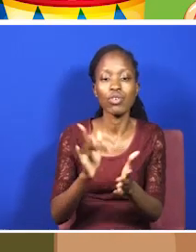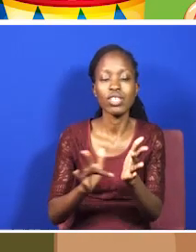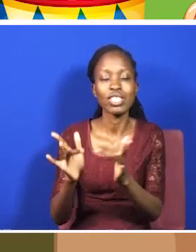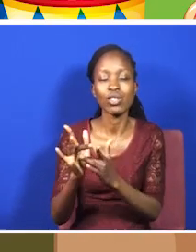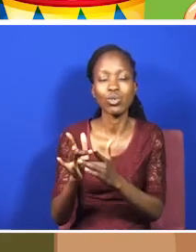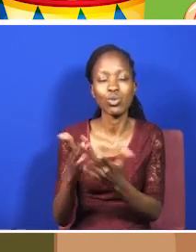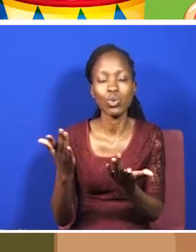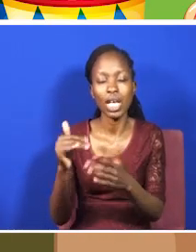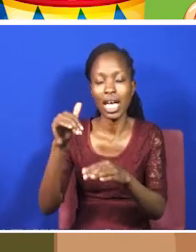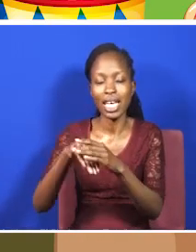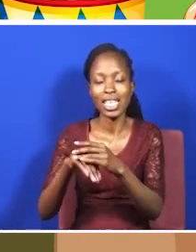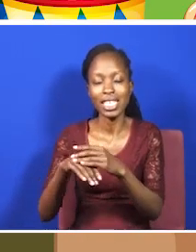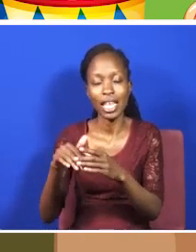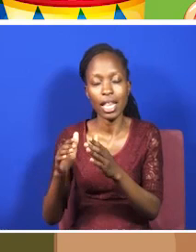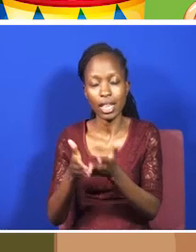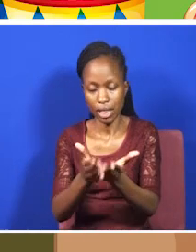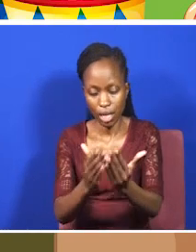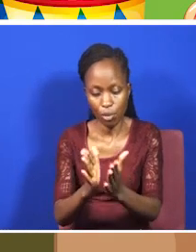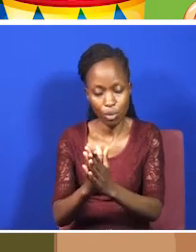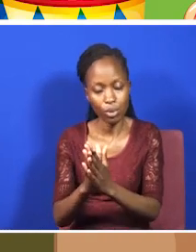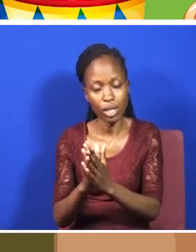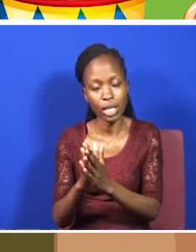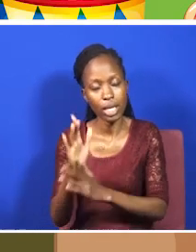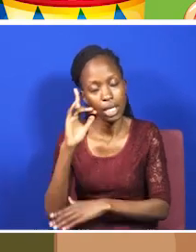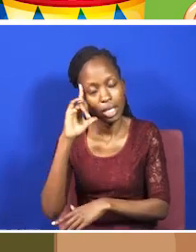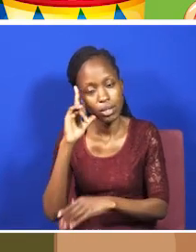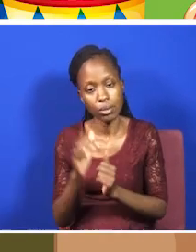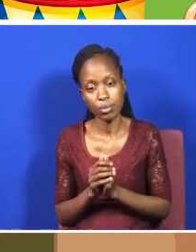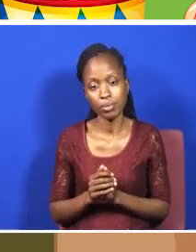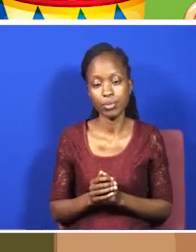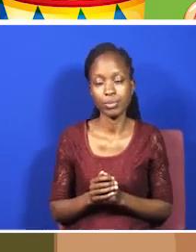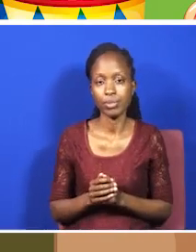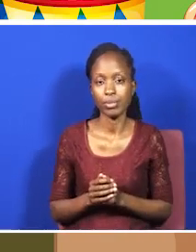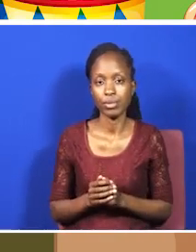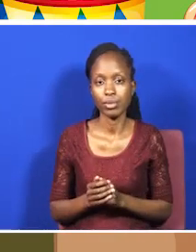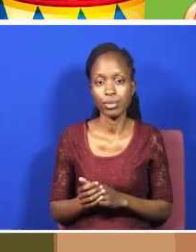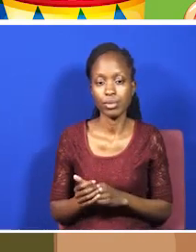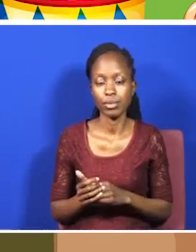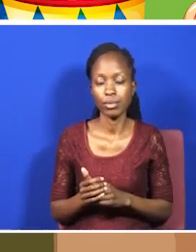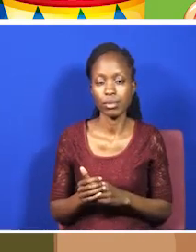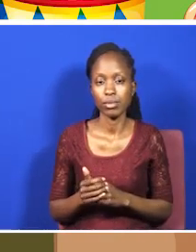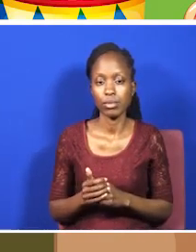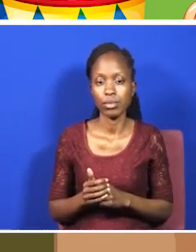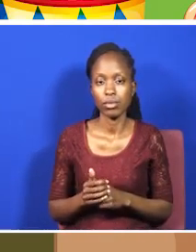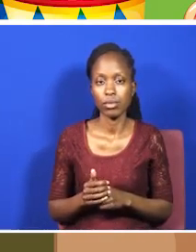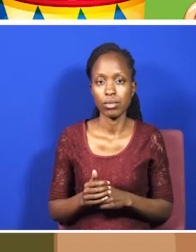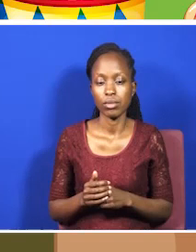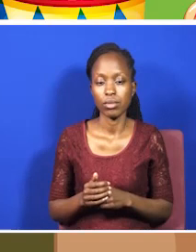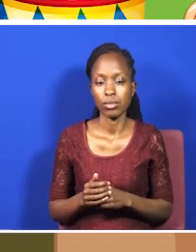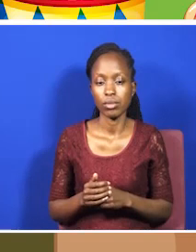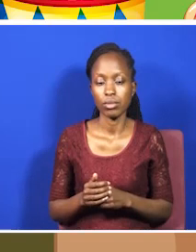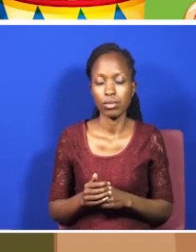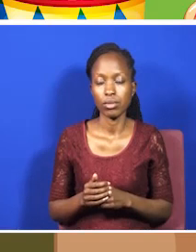was almost full of water. Jesus was inside the boat sleeping with his